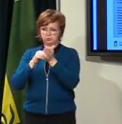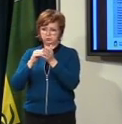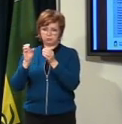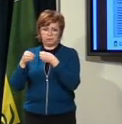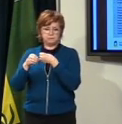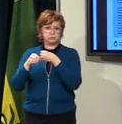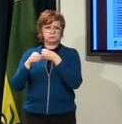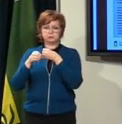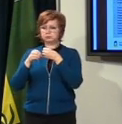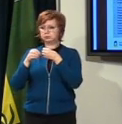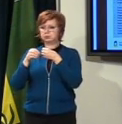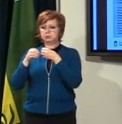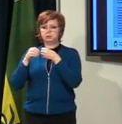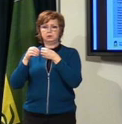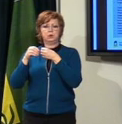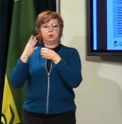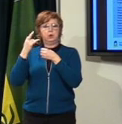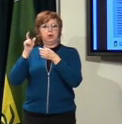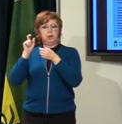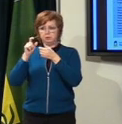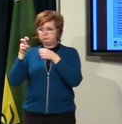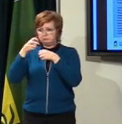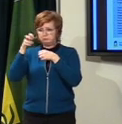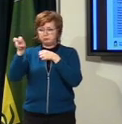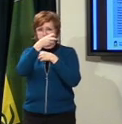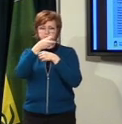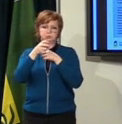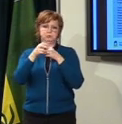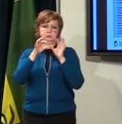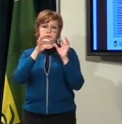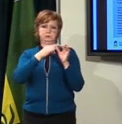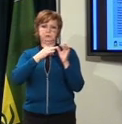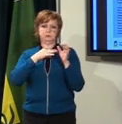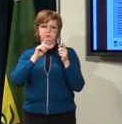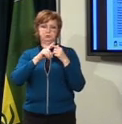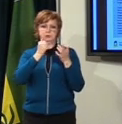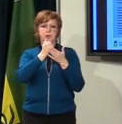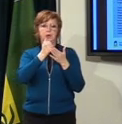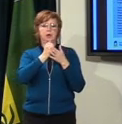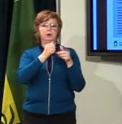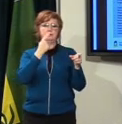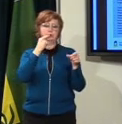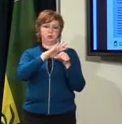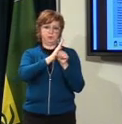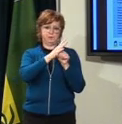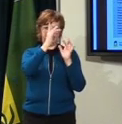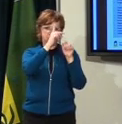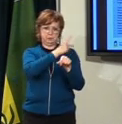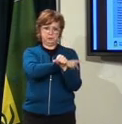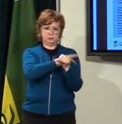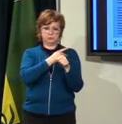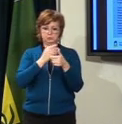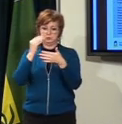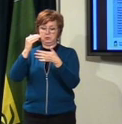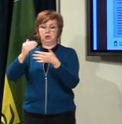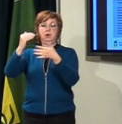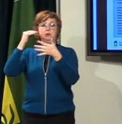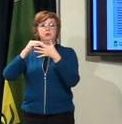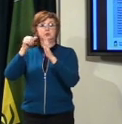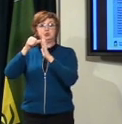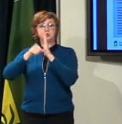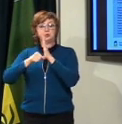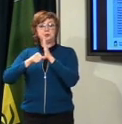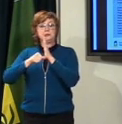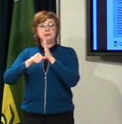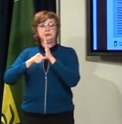achieve resources for redeployment. Also mentioned in terms of surgery, we are going to